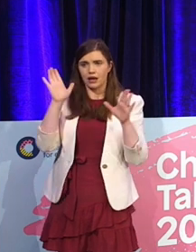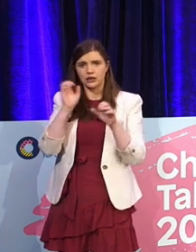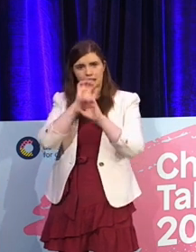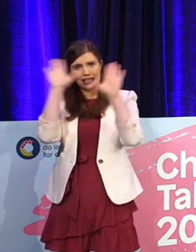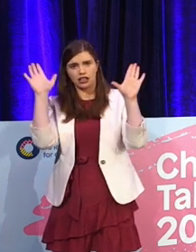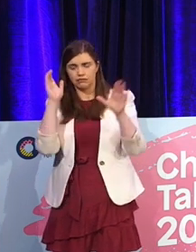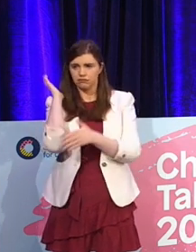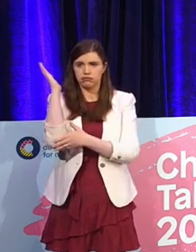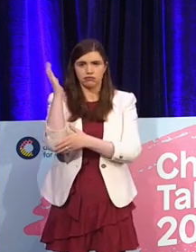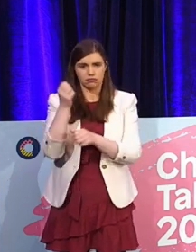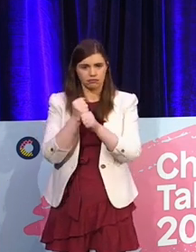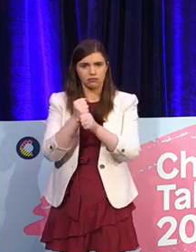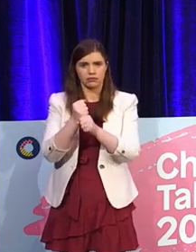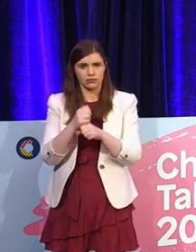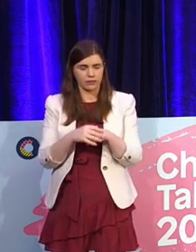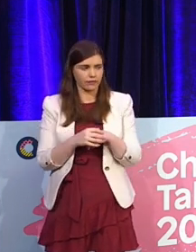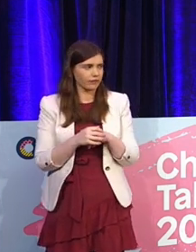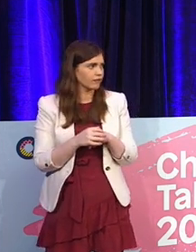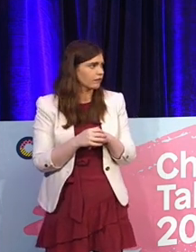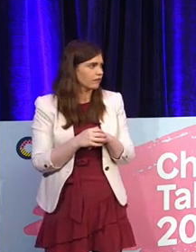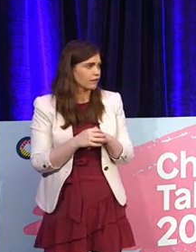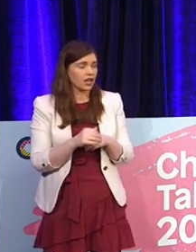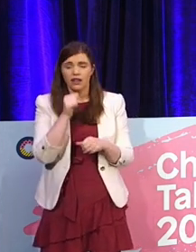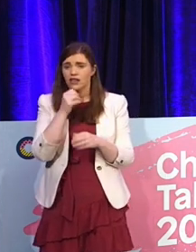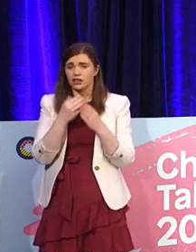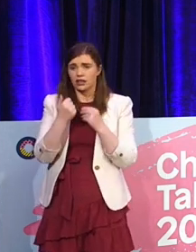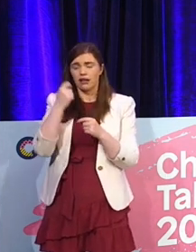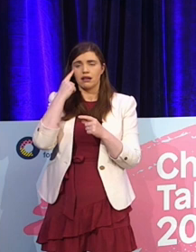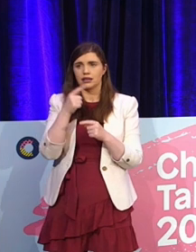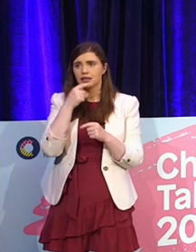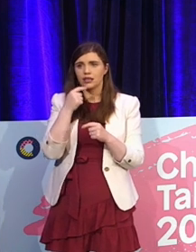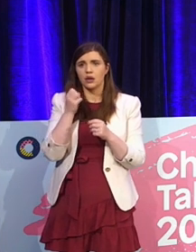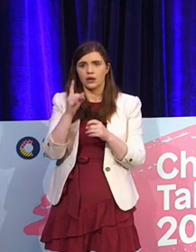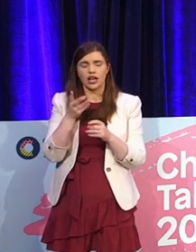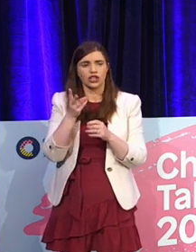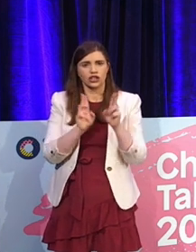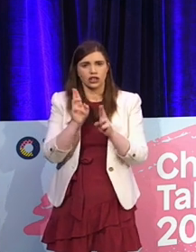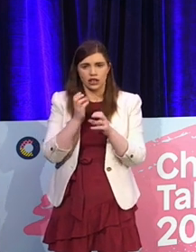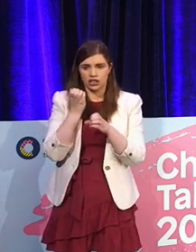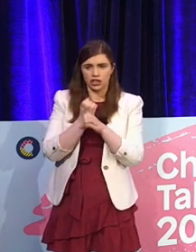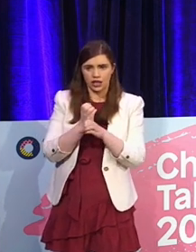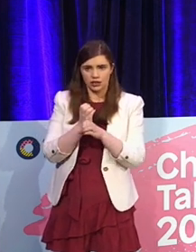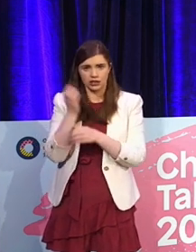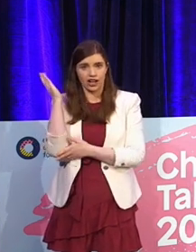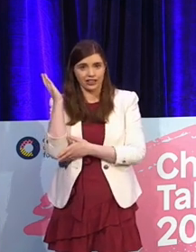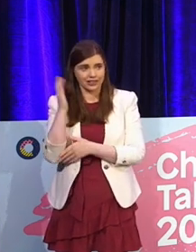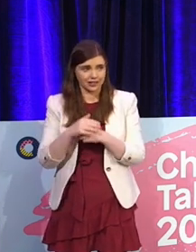Surprisingly enough, one of the first things I got involved with was Child Talks. I guess aiming high was always worth a shot.